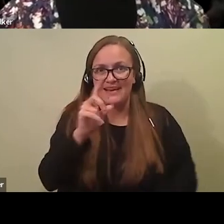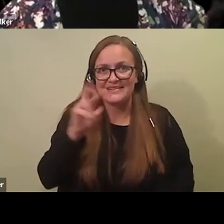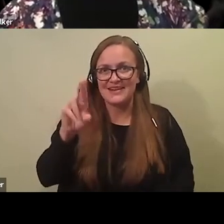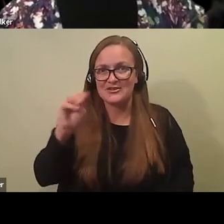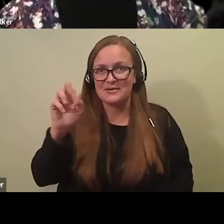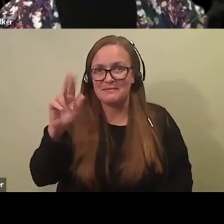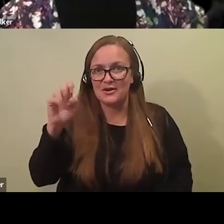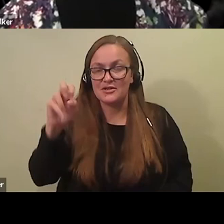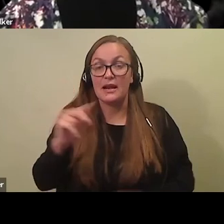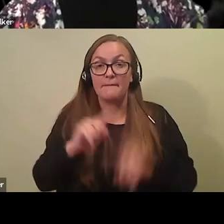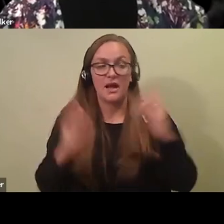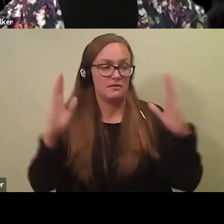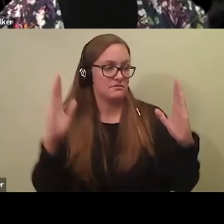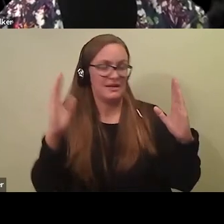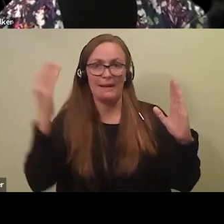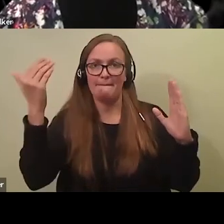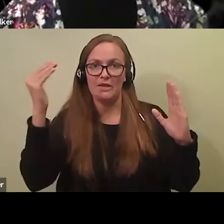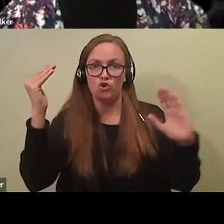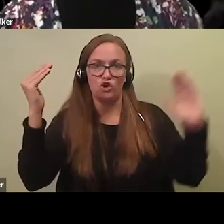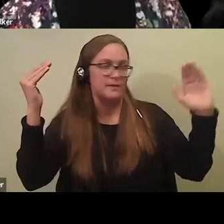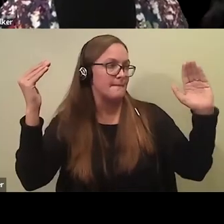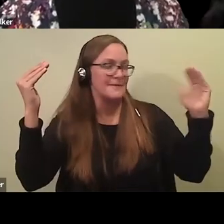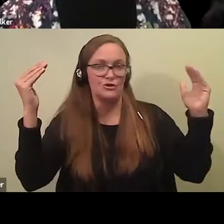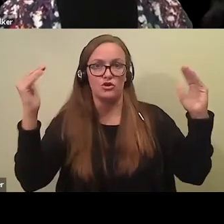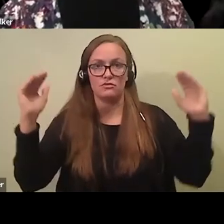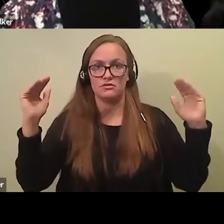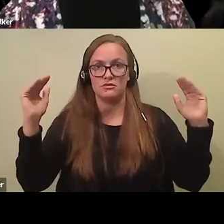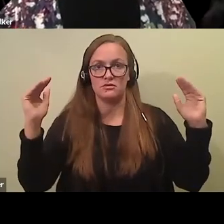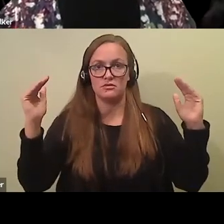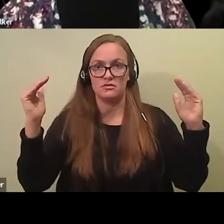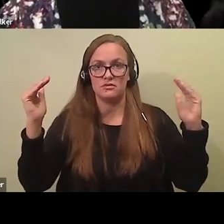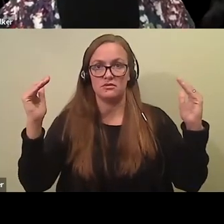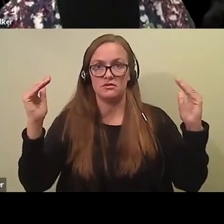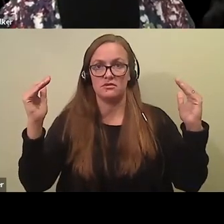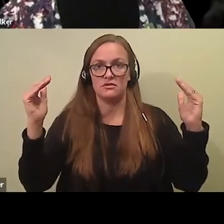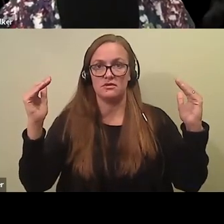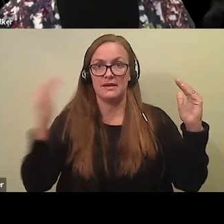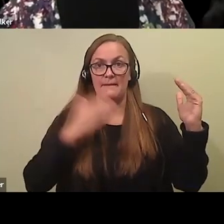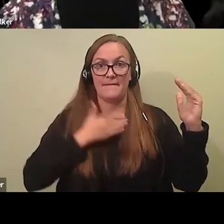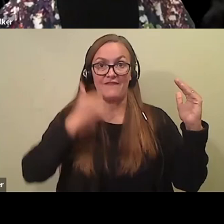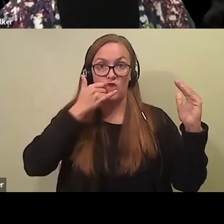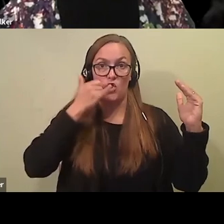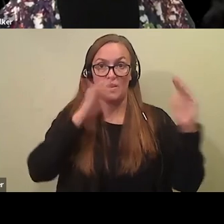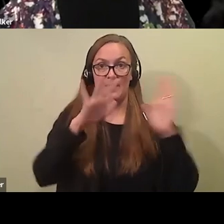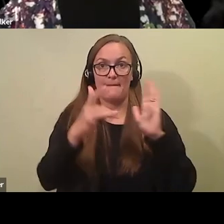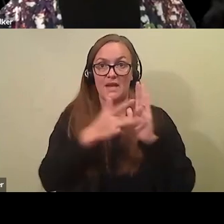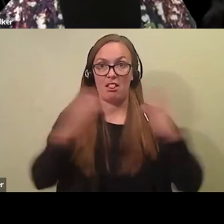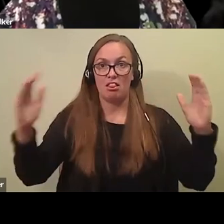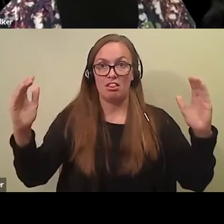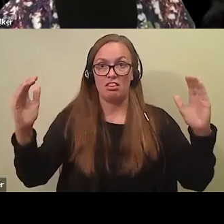hands as two mirrors. And then in the middle of two mirrors, imagine my cell phone in the middle of two mirrors